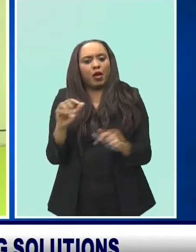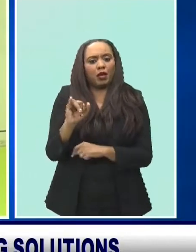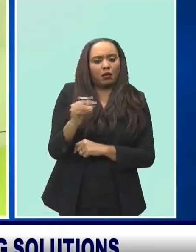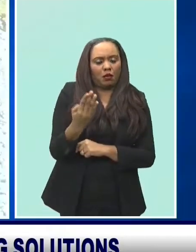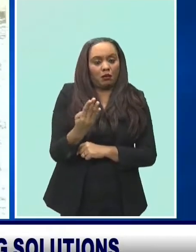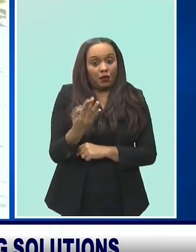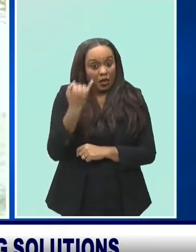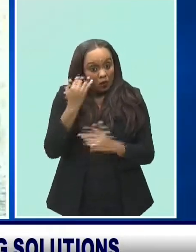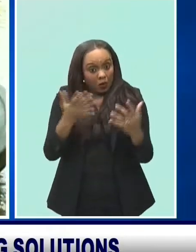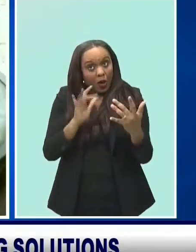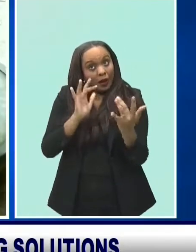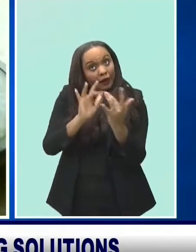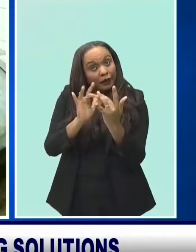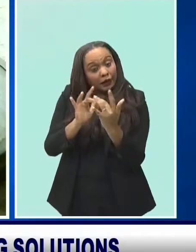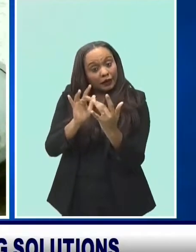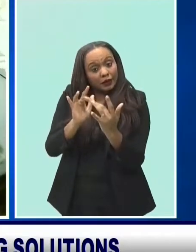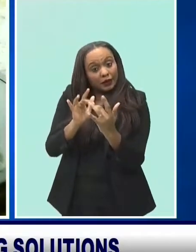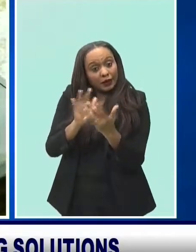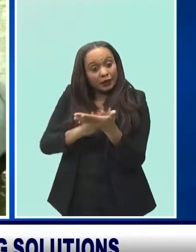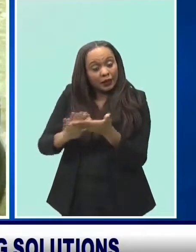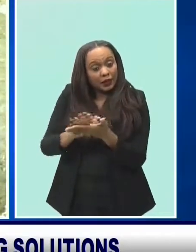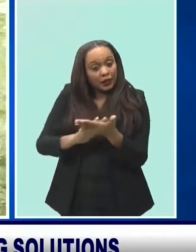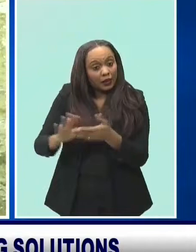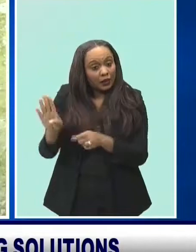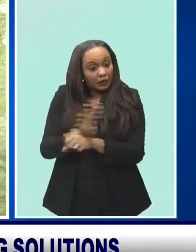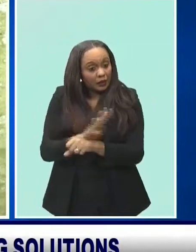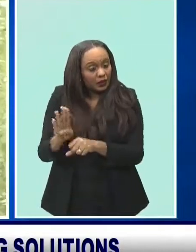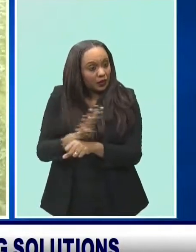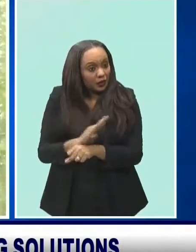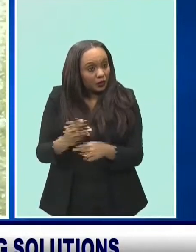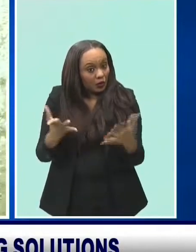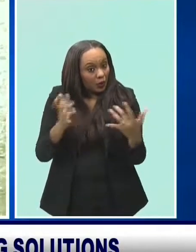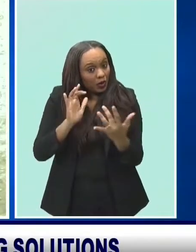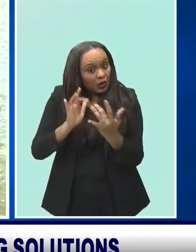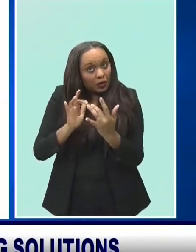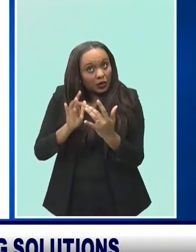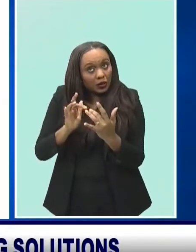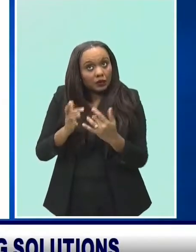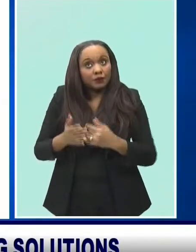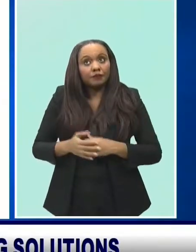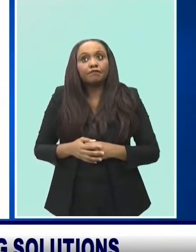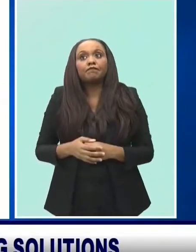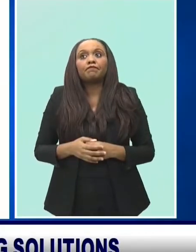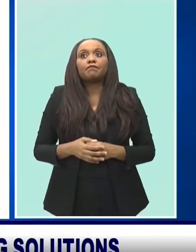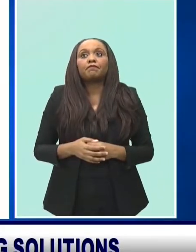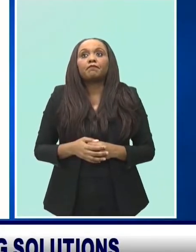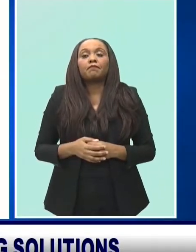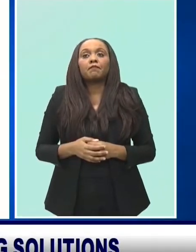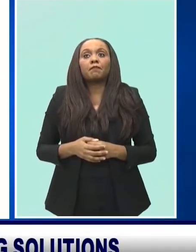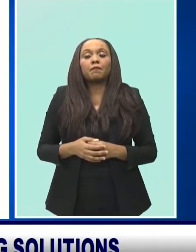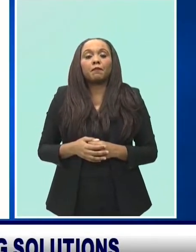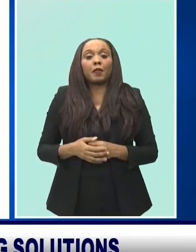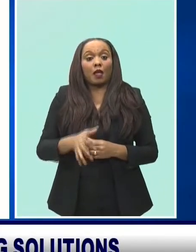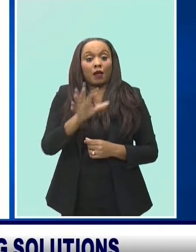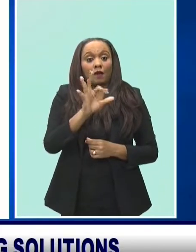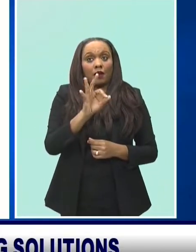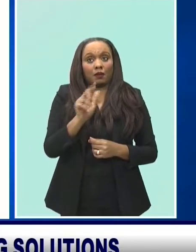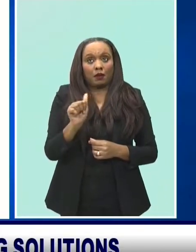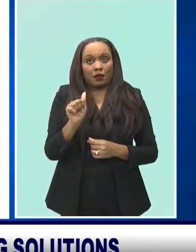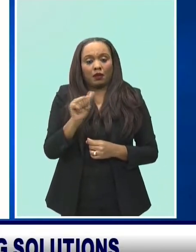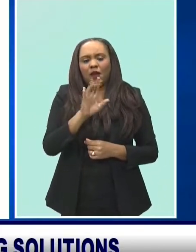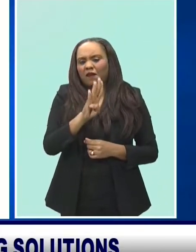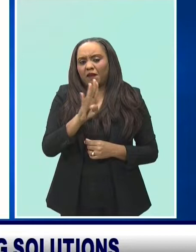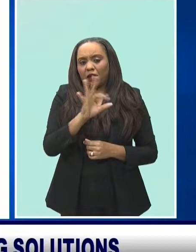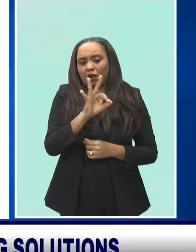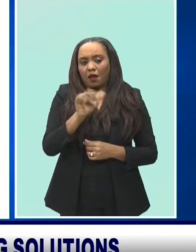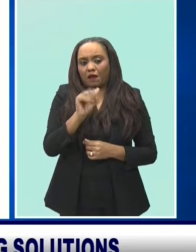in contact with the cleaning business with almost 2 decades of experience, you can find Asha's Complete Services on Facebook or give